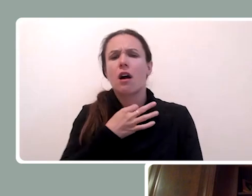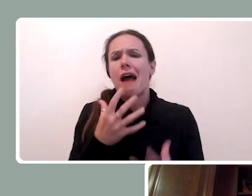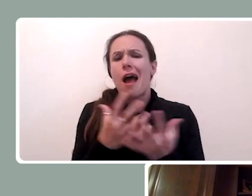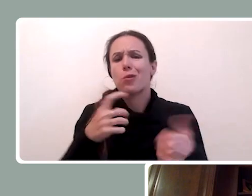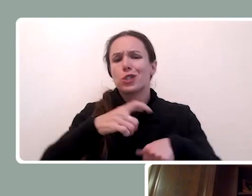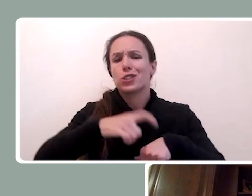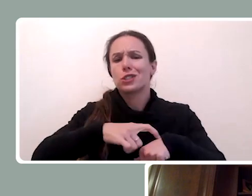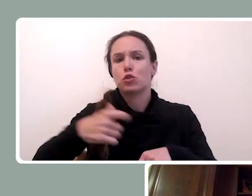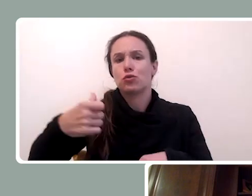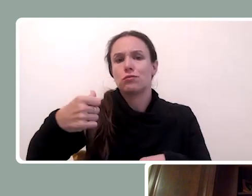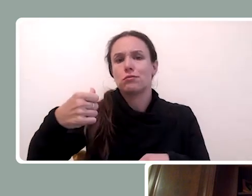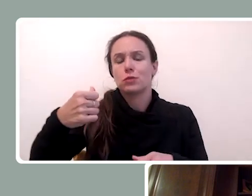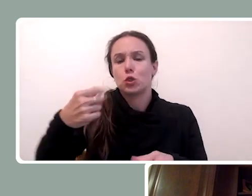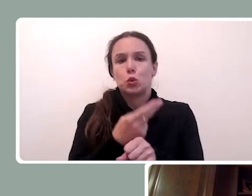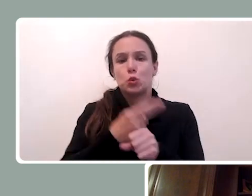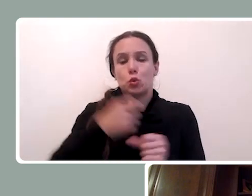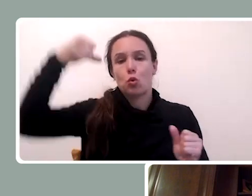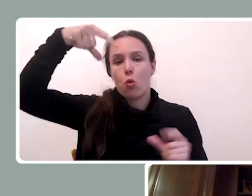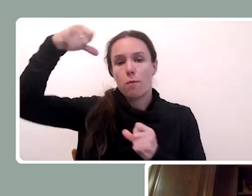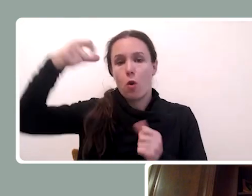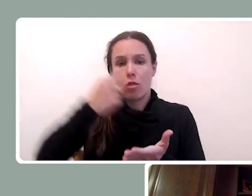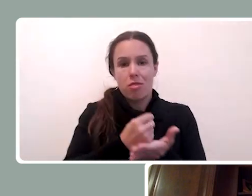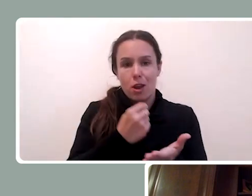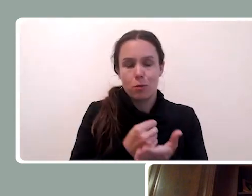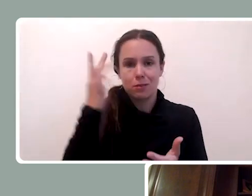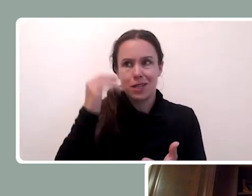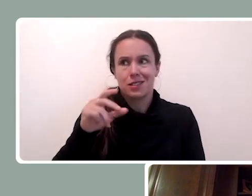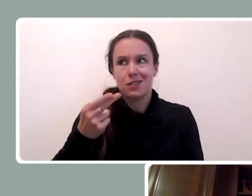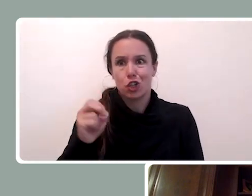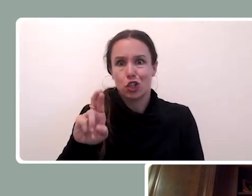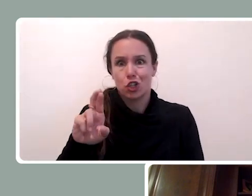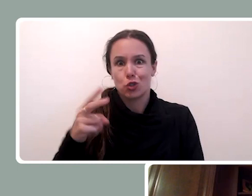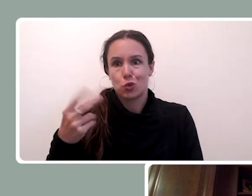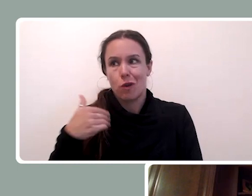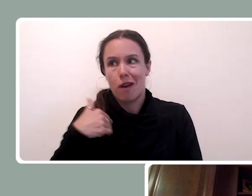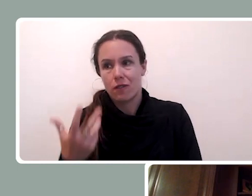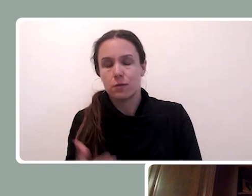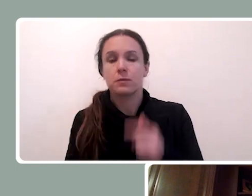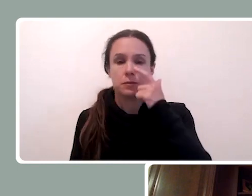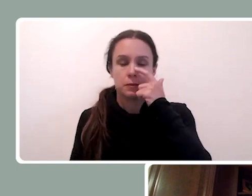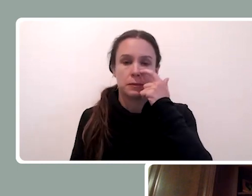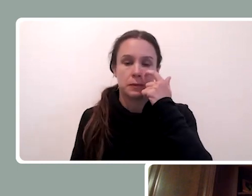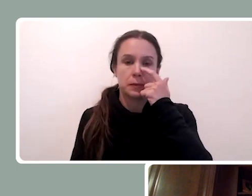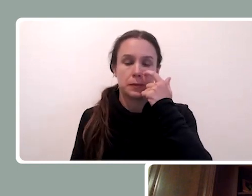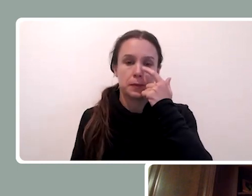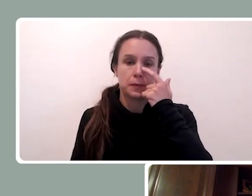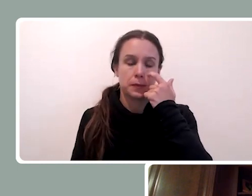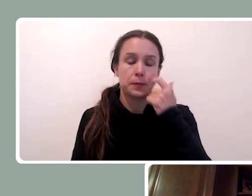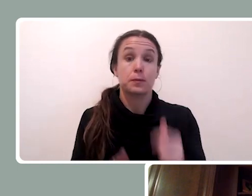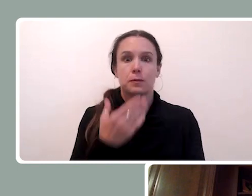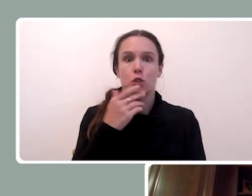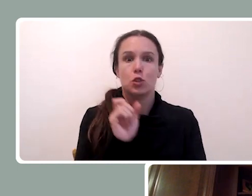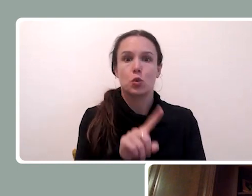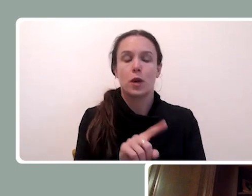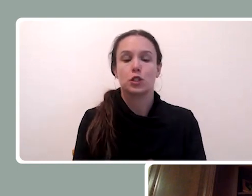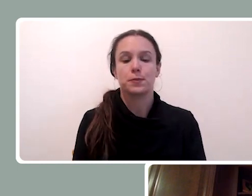take hormonal therapies would be different because of the HER2 status. So I think that's a very good question. In general, Janine,